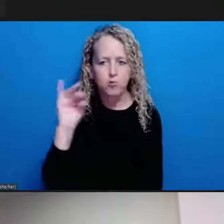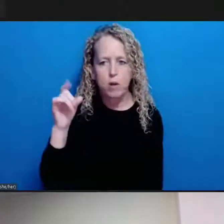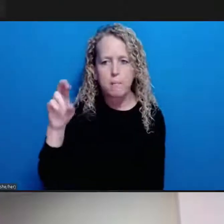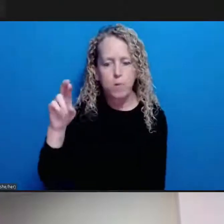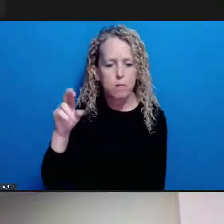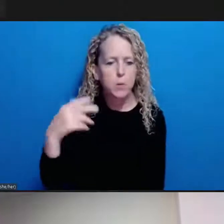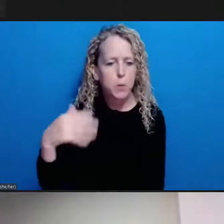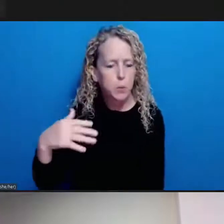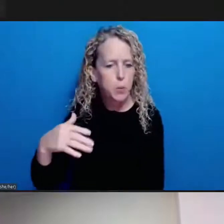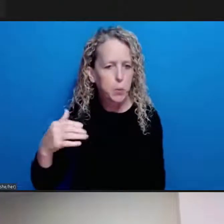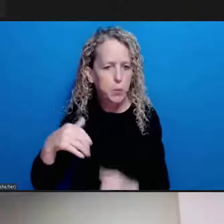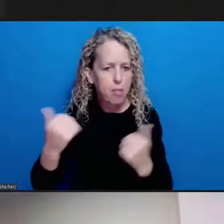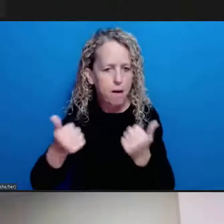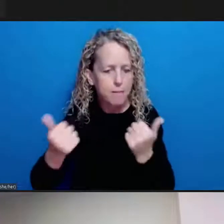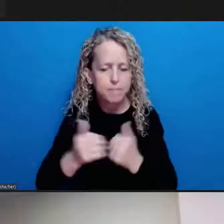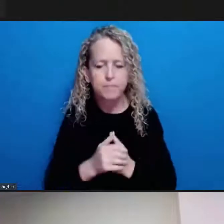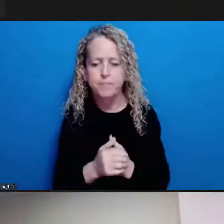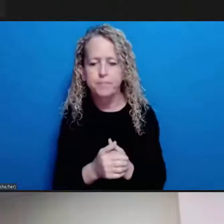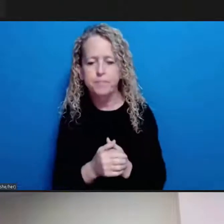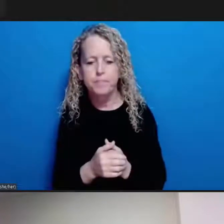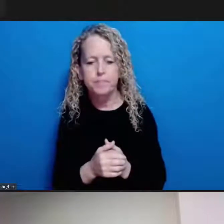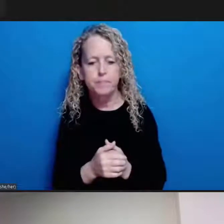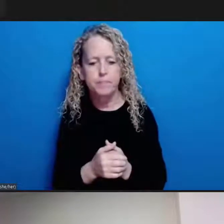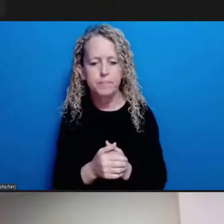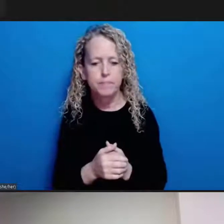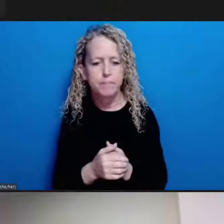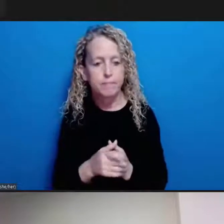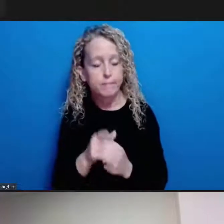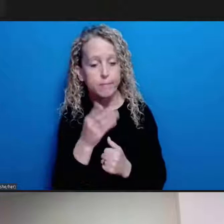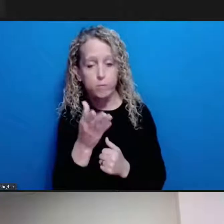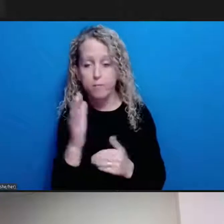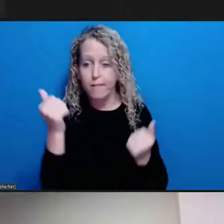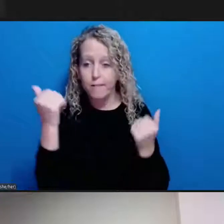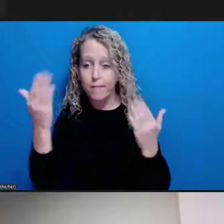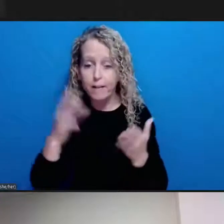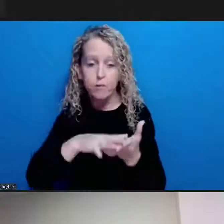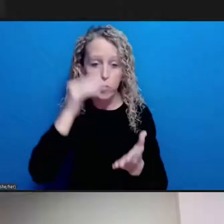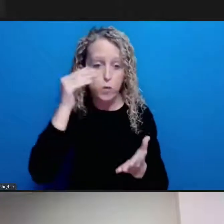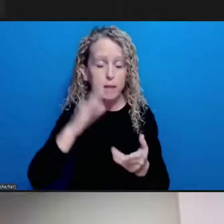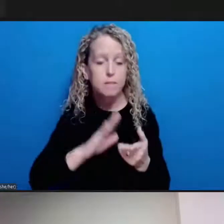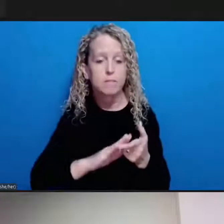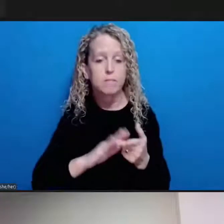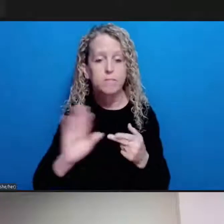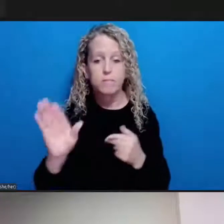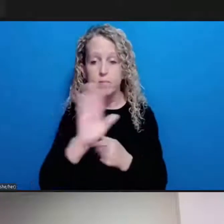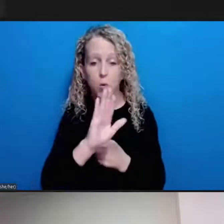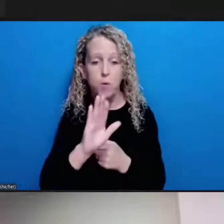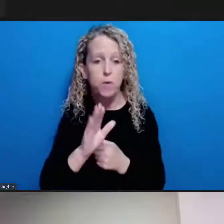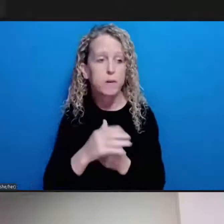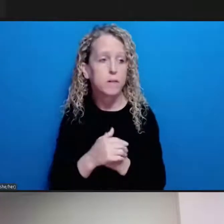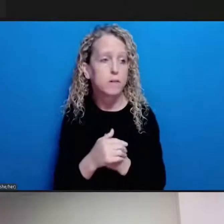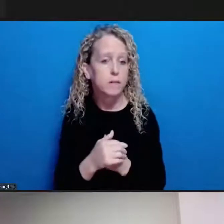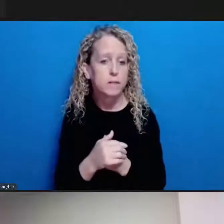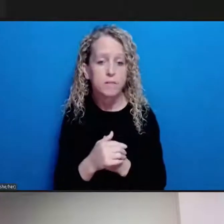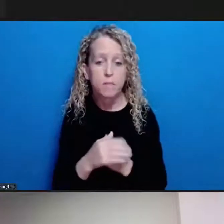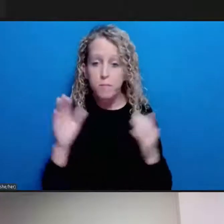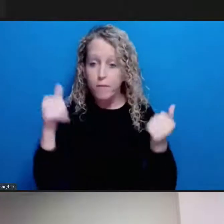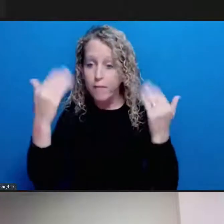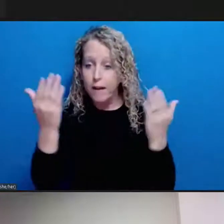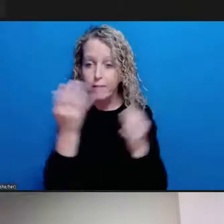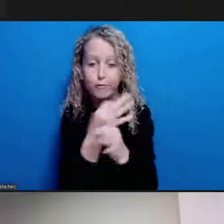so through the learning that you provide your members, because you're always offering free learning